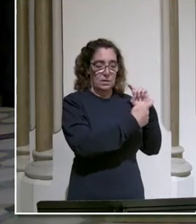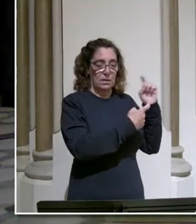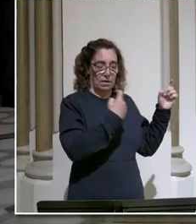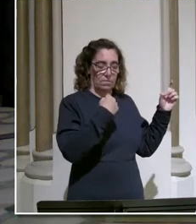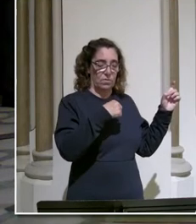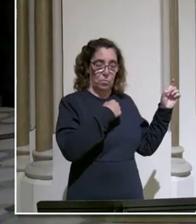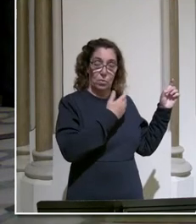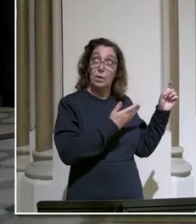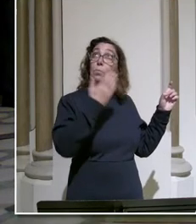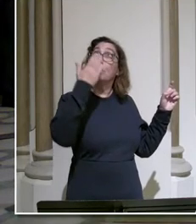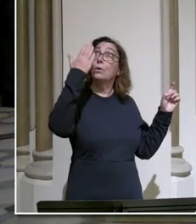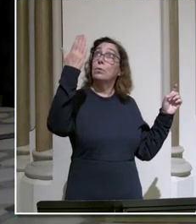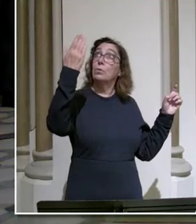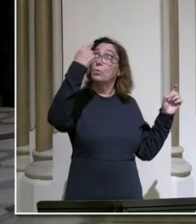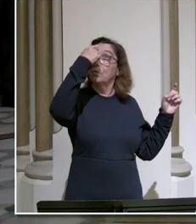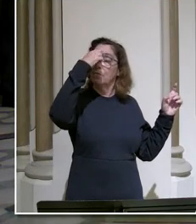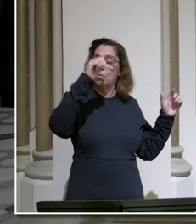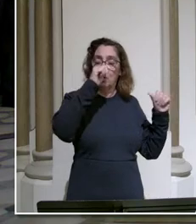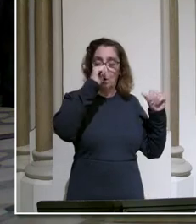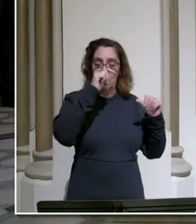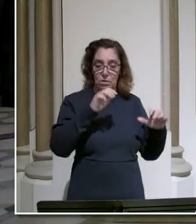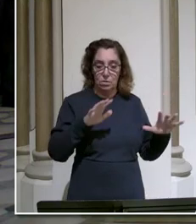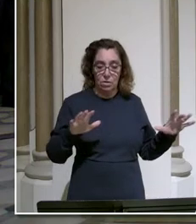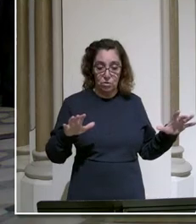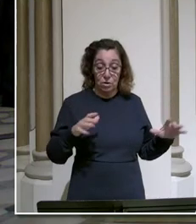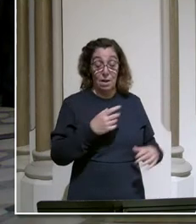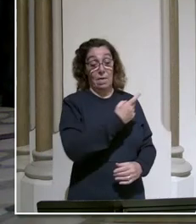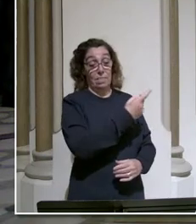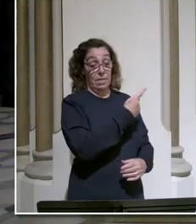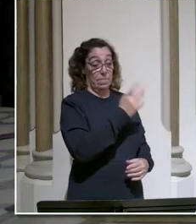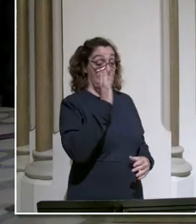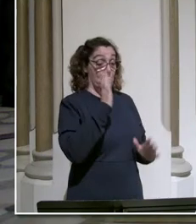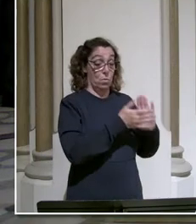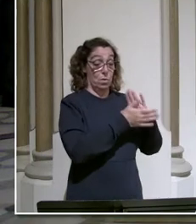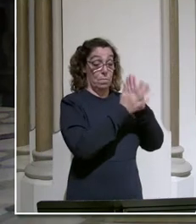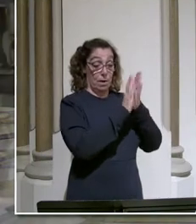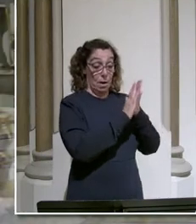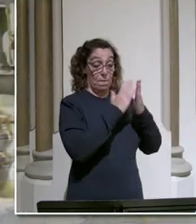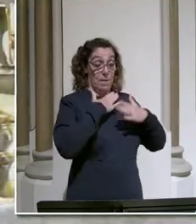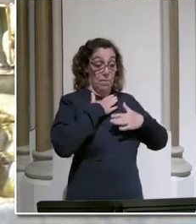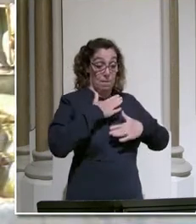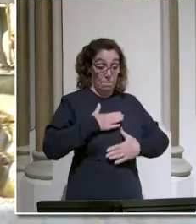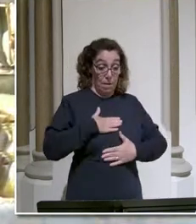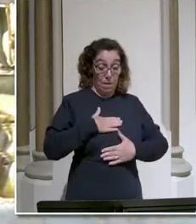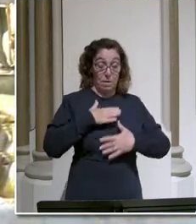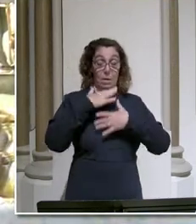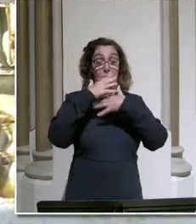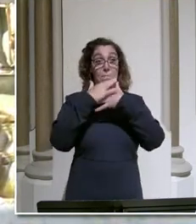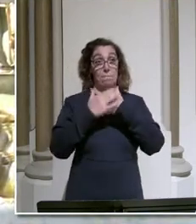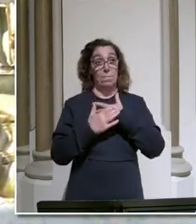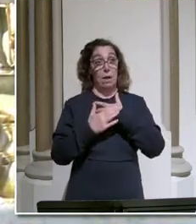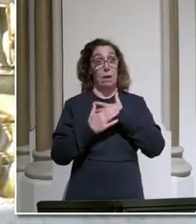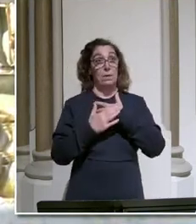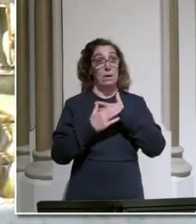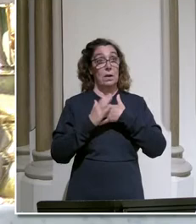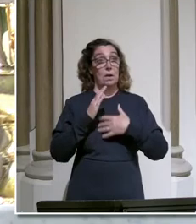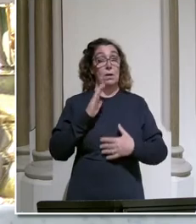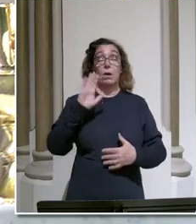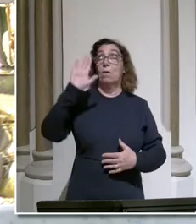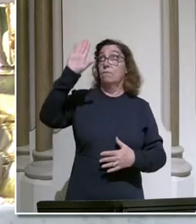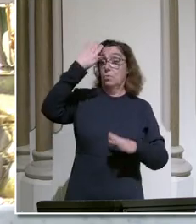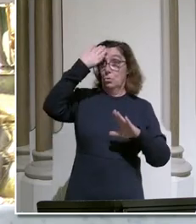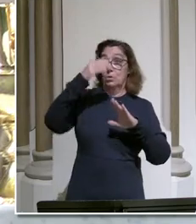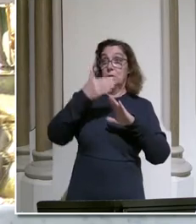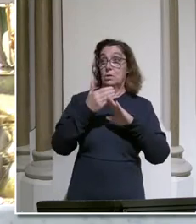have brought to you for consecration, that they may become the body and blood of your